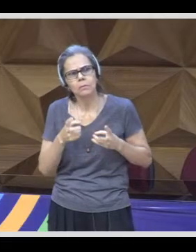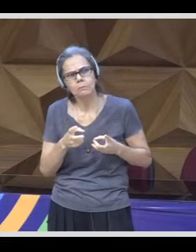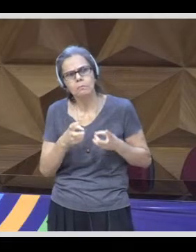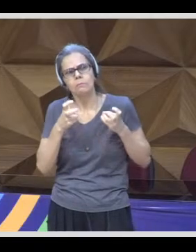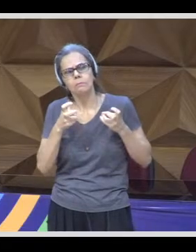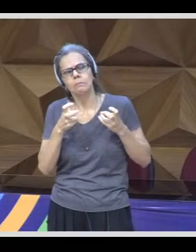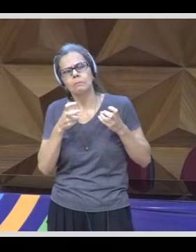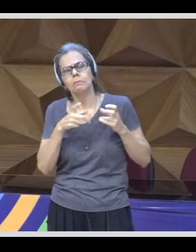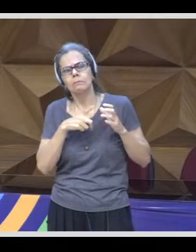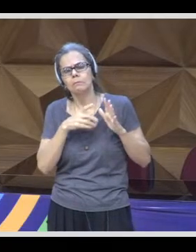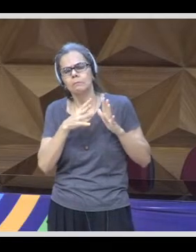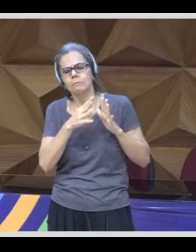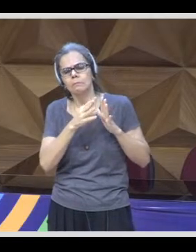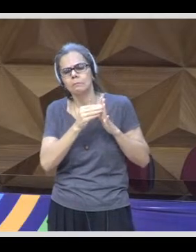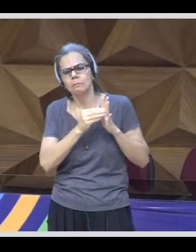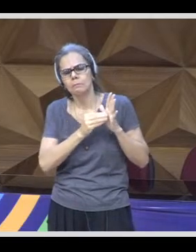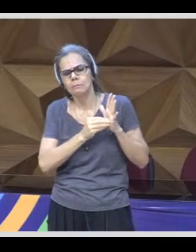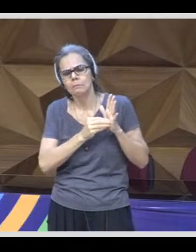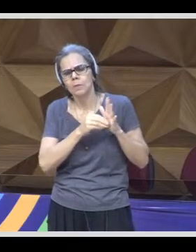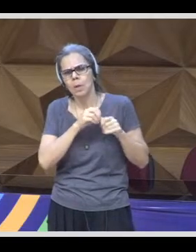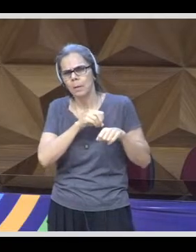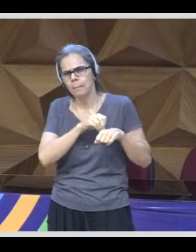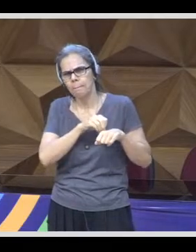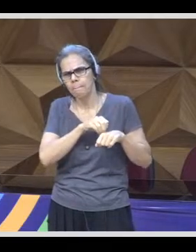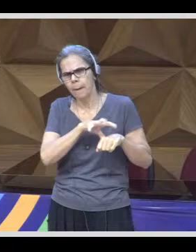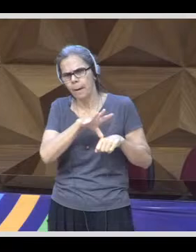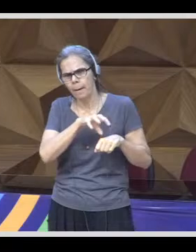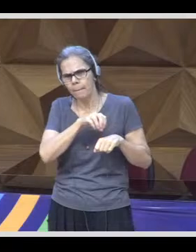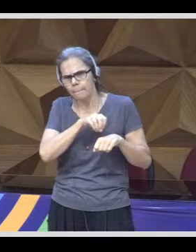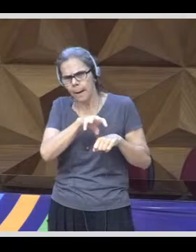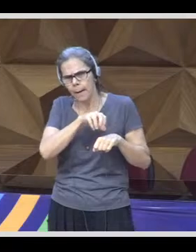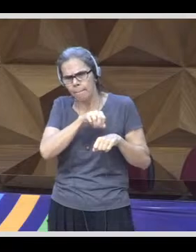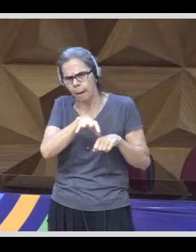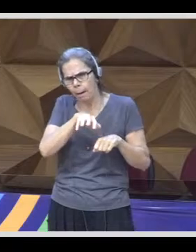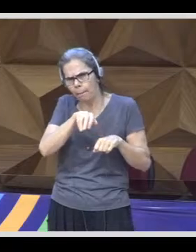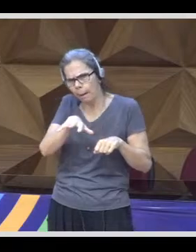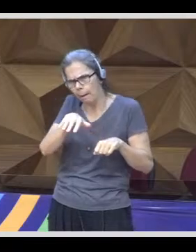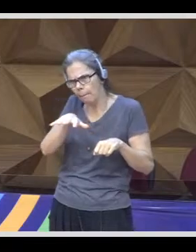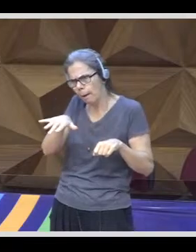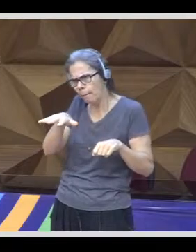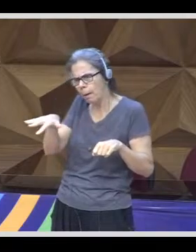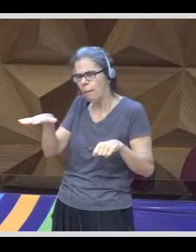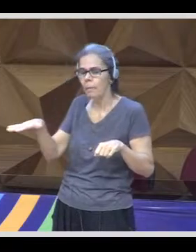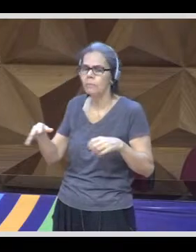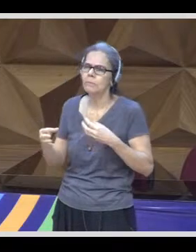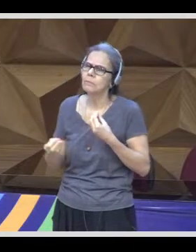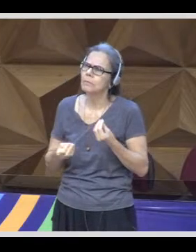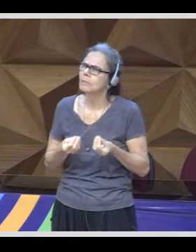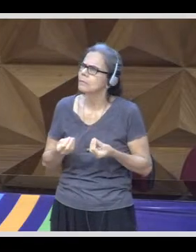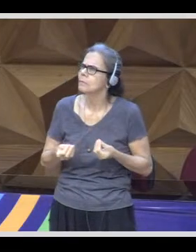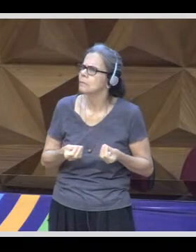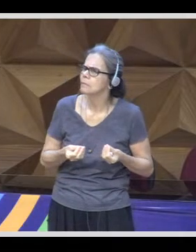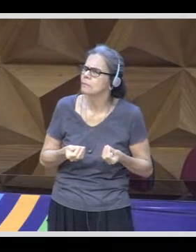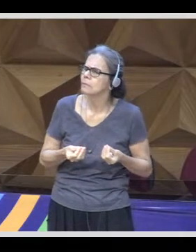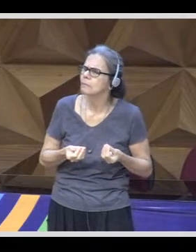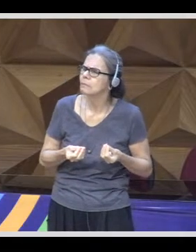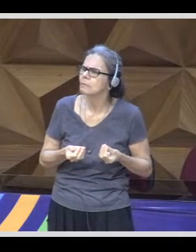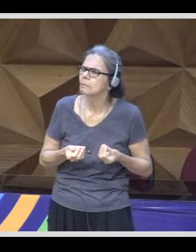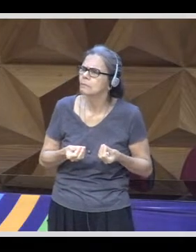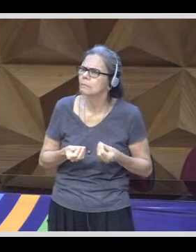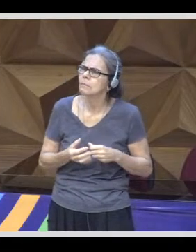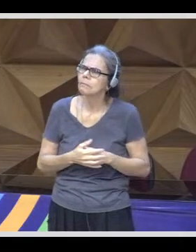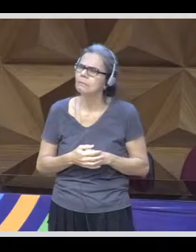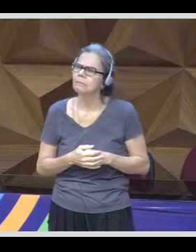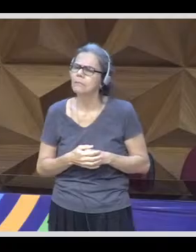replicated thousands of times. So how could that be? Just pure chance? No, well, we didn't know. We started looking